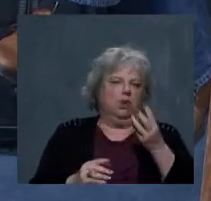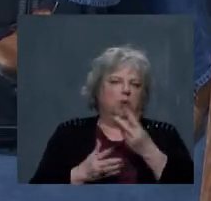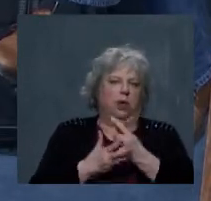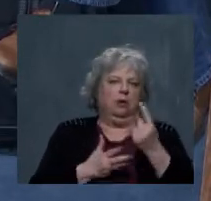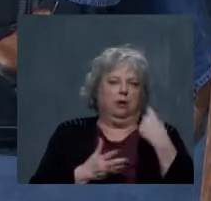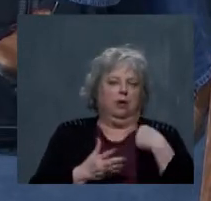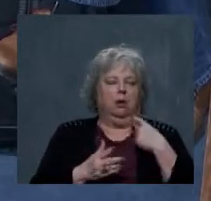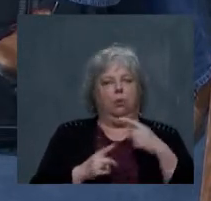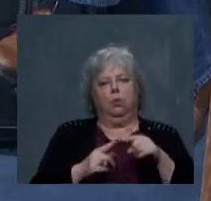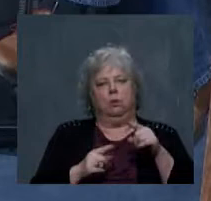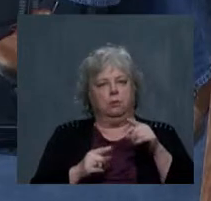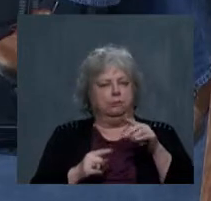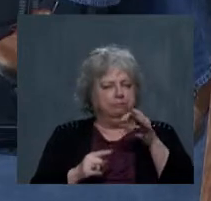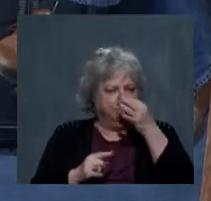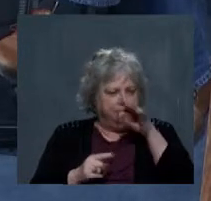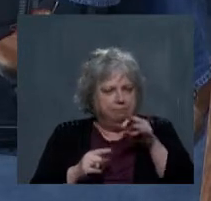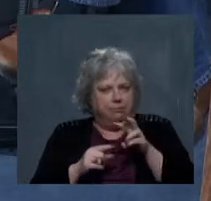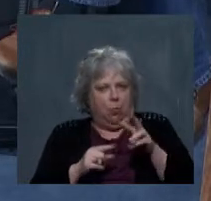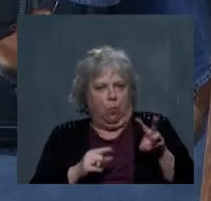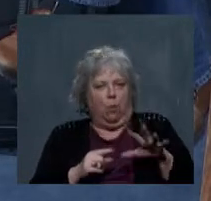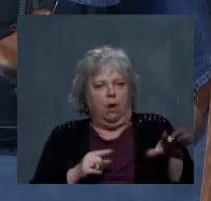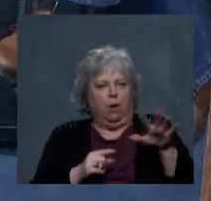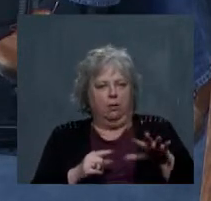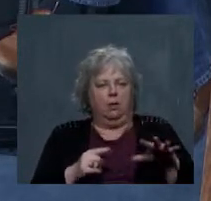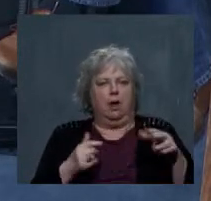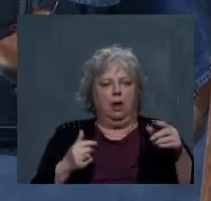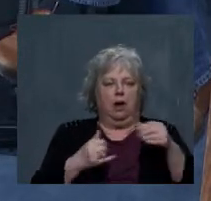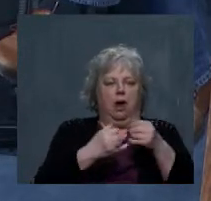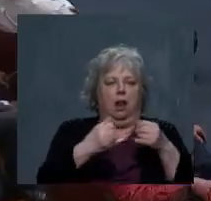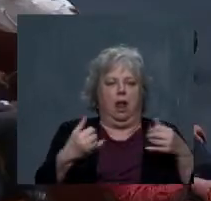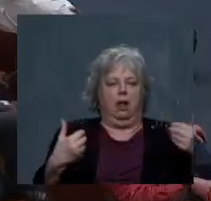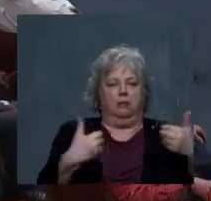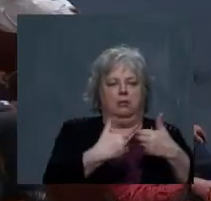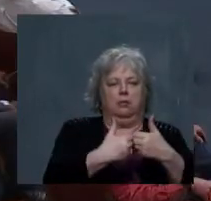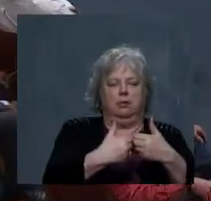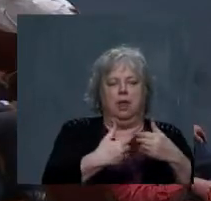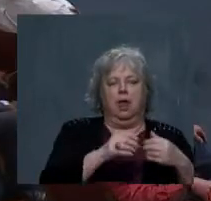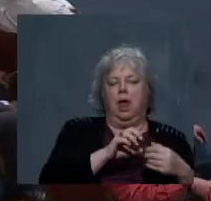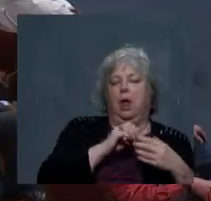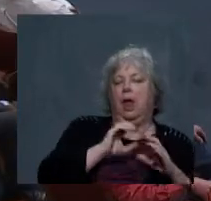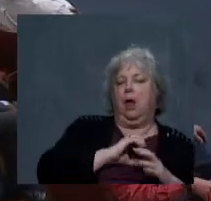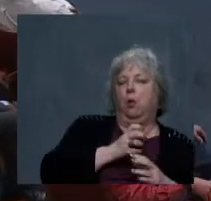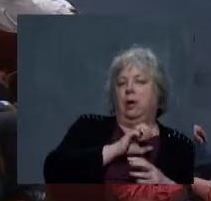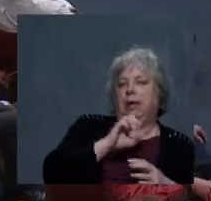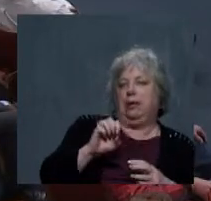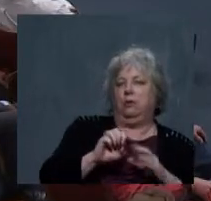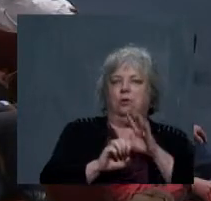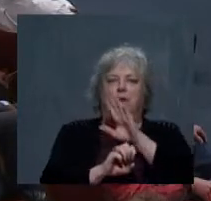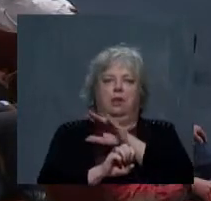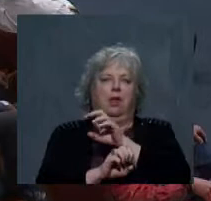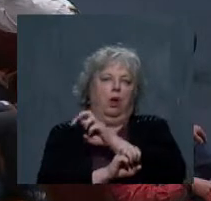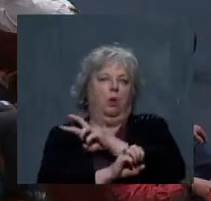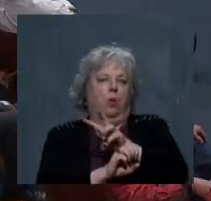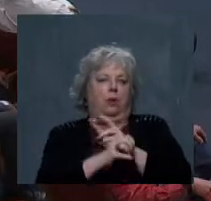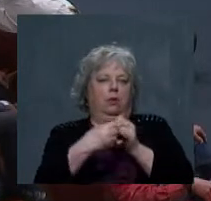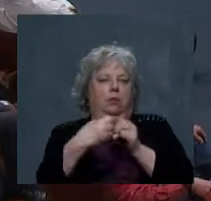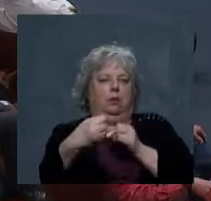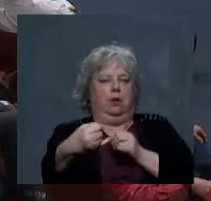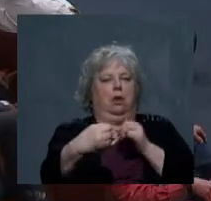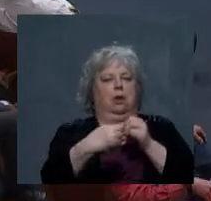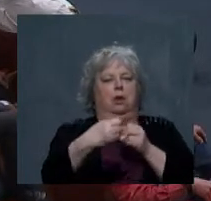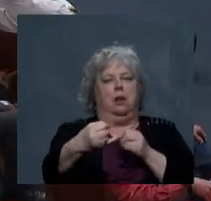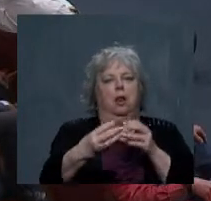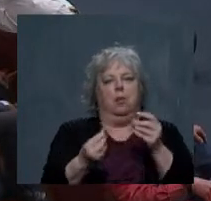proposed development, and we have a contiguous property line. Our eastern line is the western line of Mr.